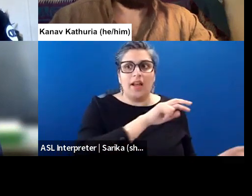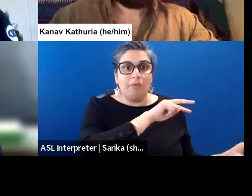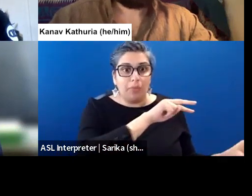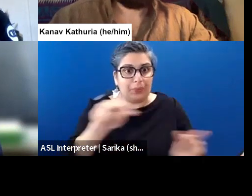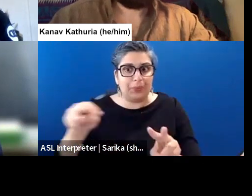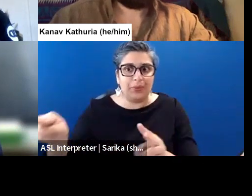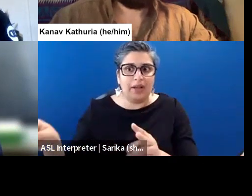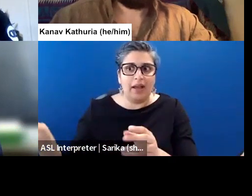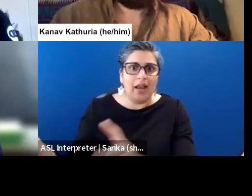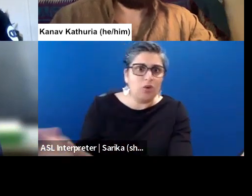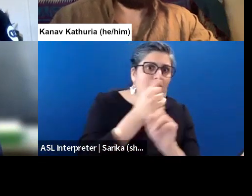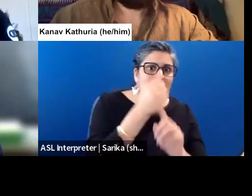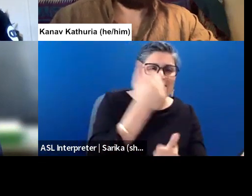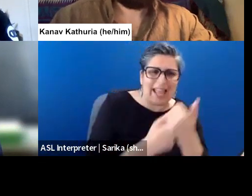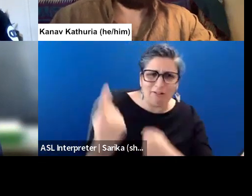everyone.